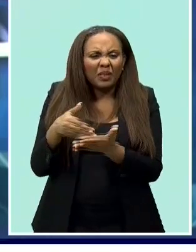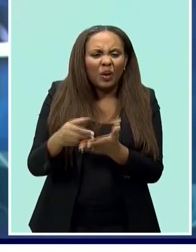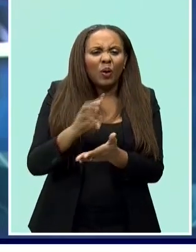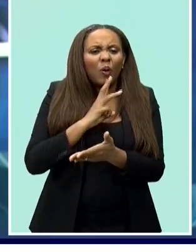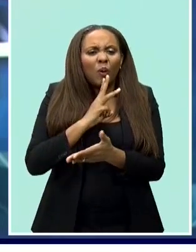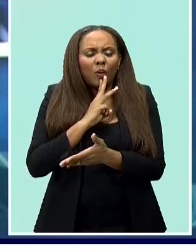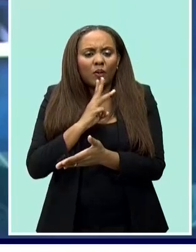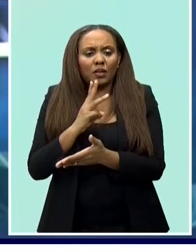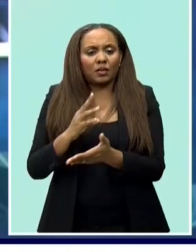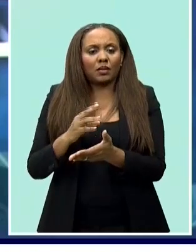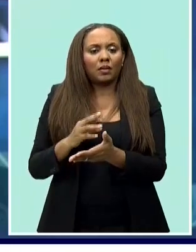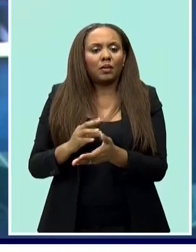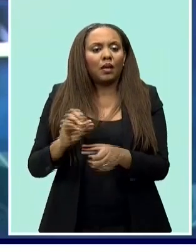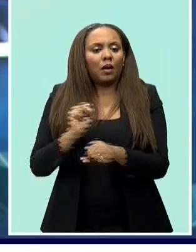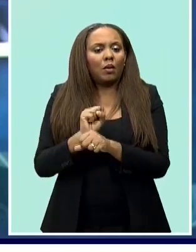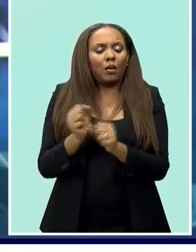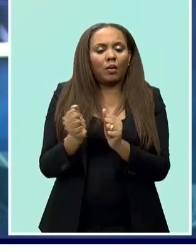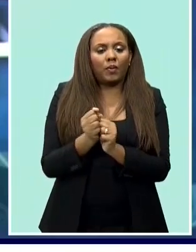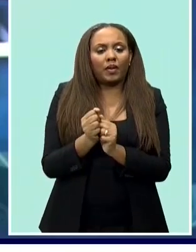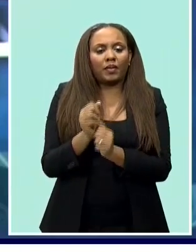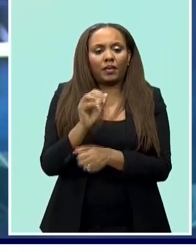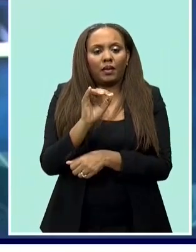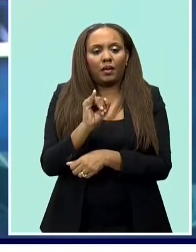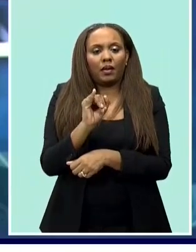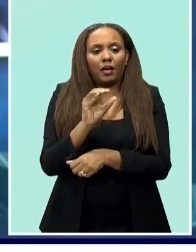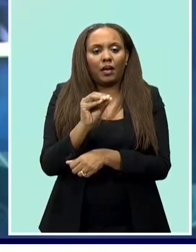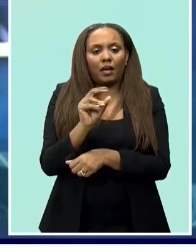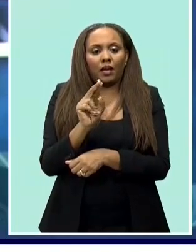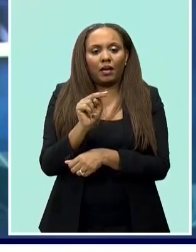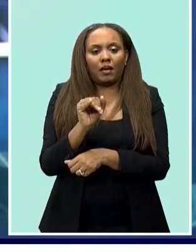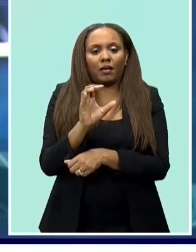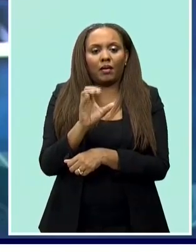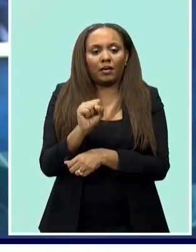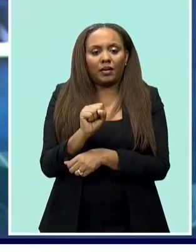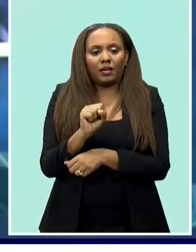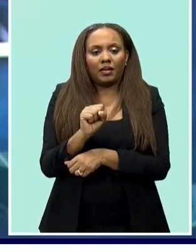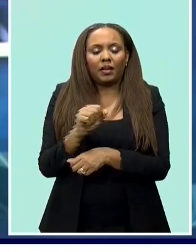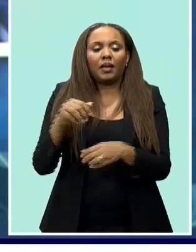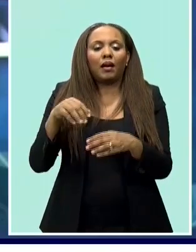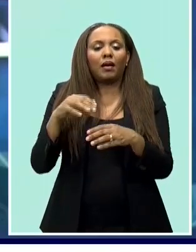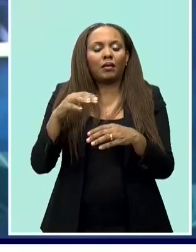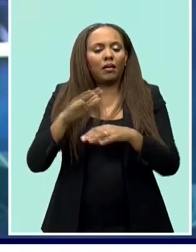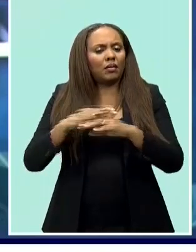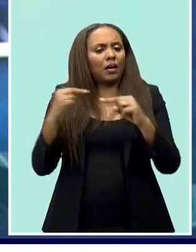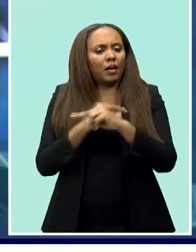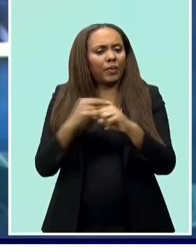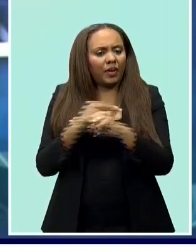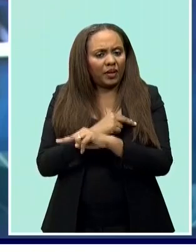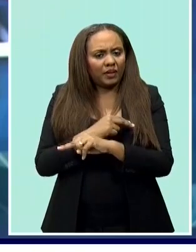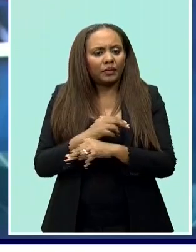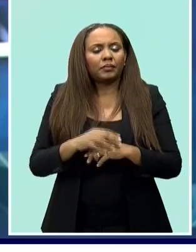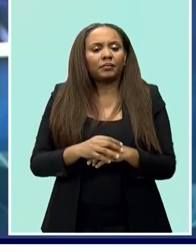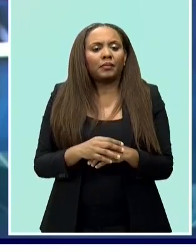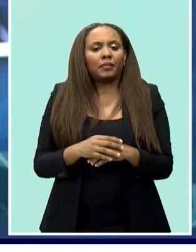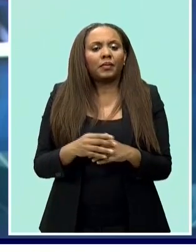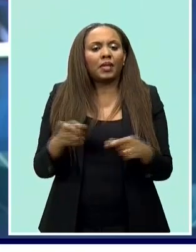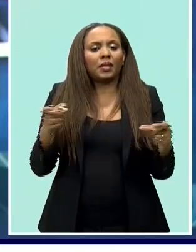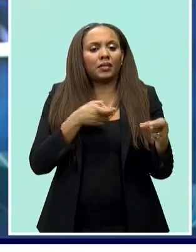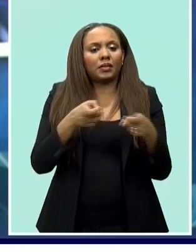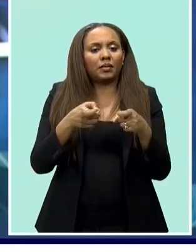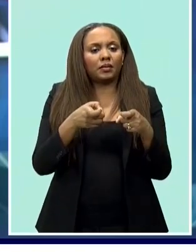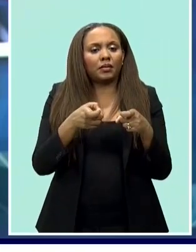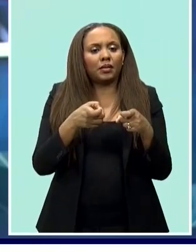has been working with the Ionics freshwater desalination plant located on the mighty Guyana Highway. General Manager Keith Roy Halliday